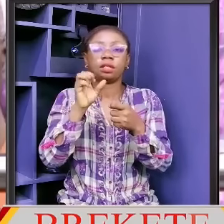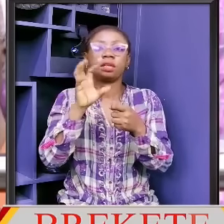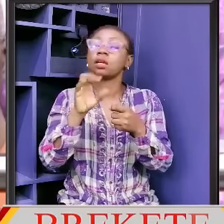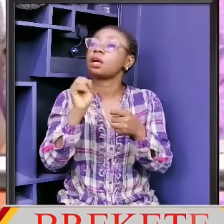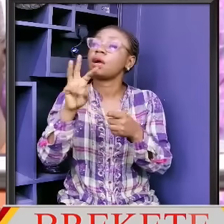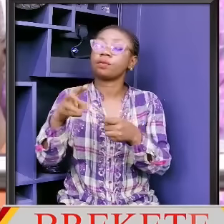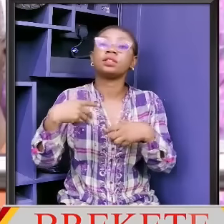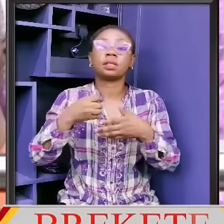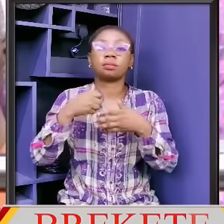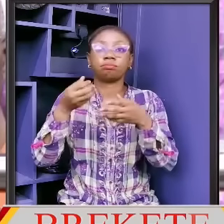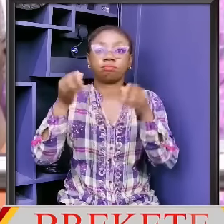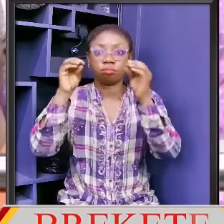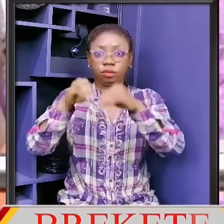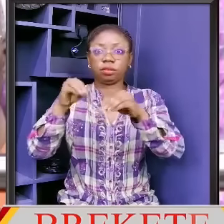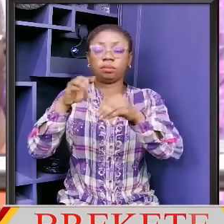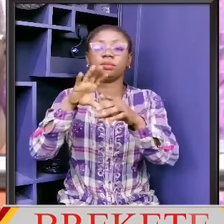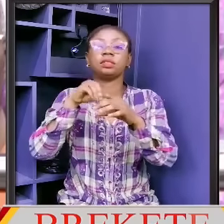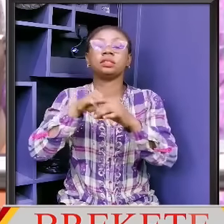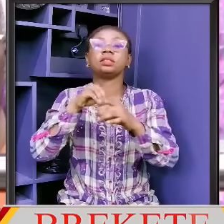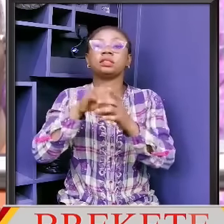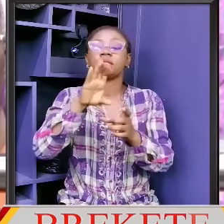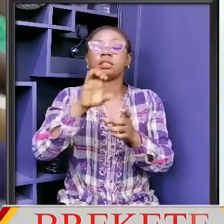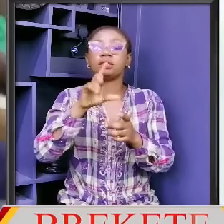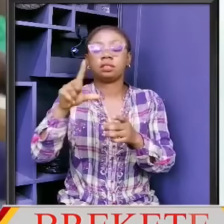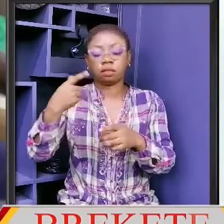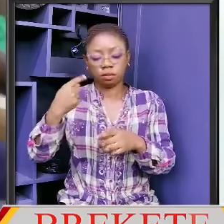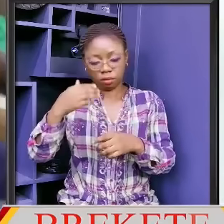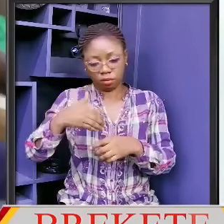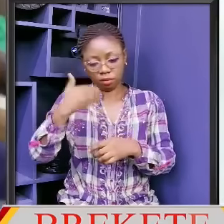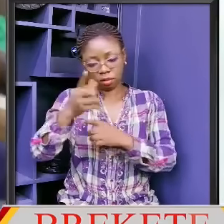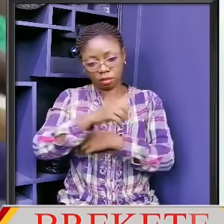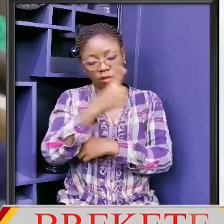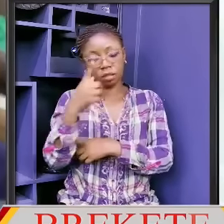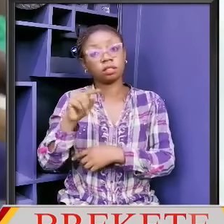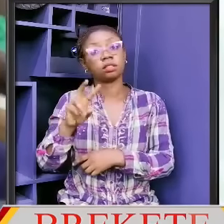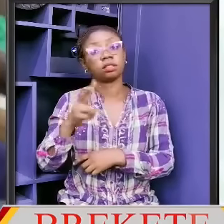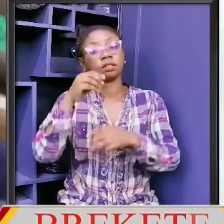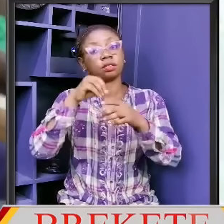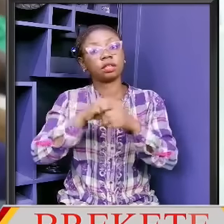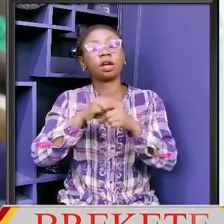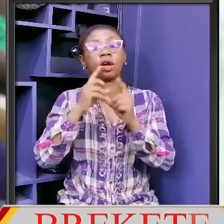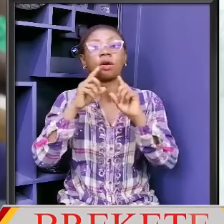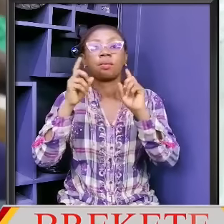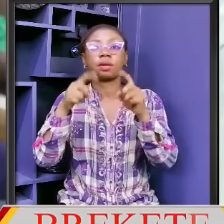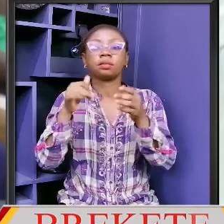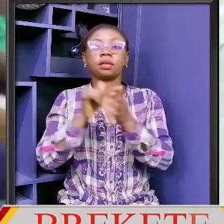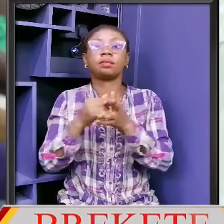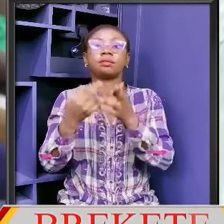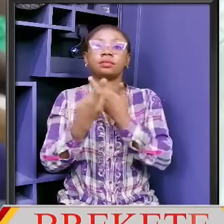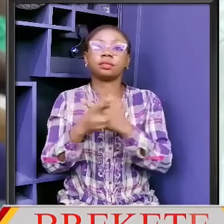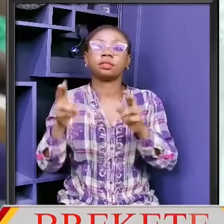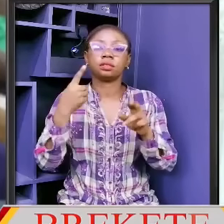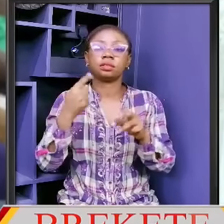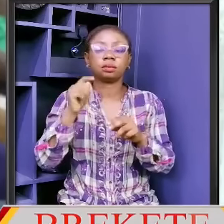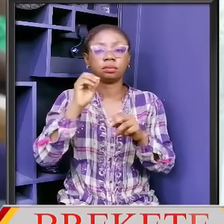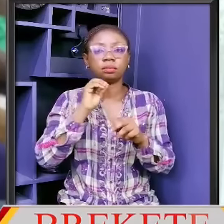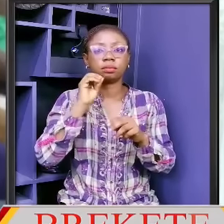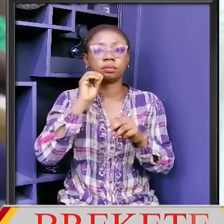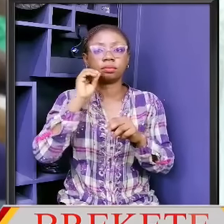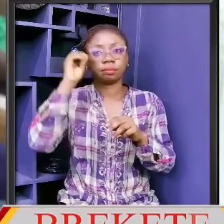them inside this thing. So the next day, the area called the second in command come release the papa. Because they don't give an